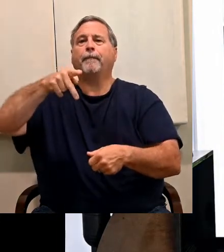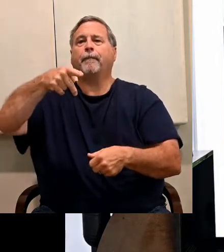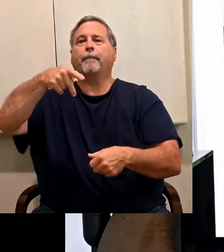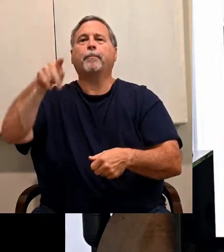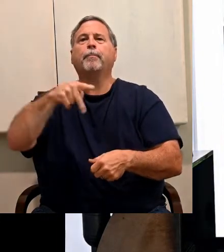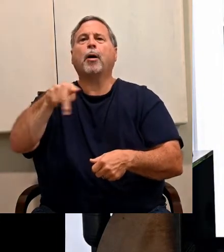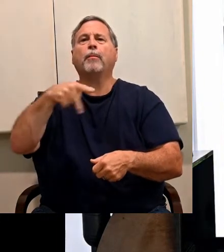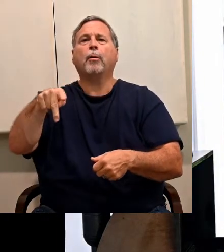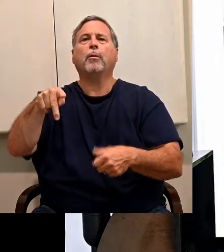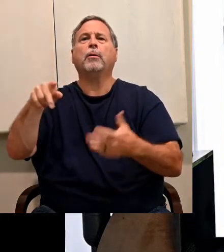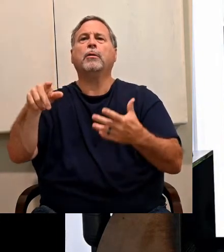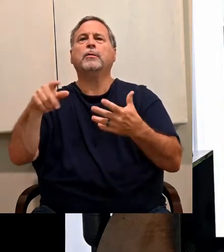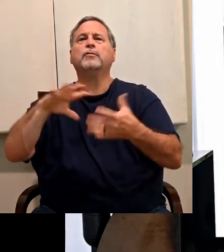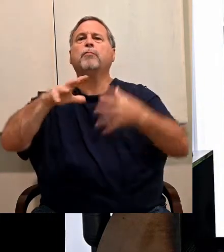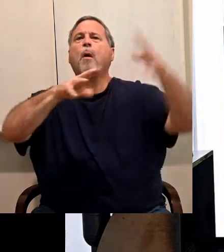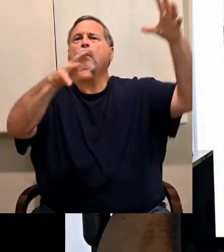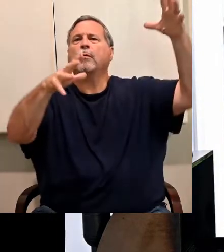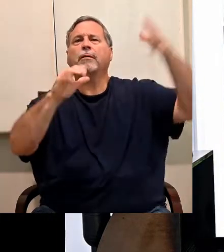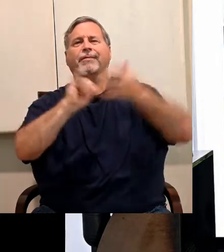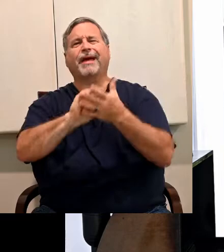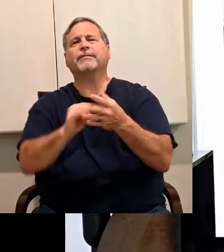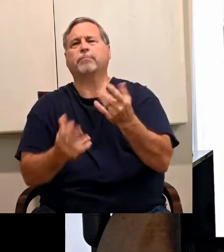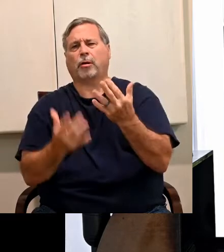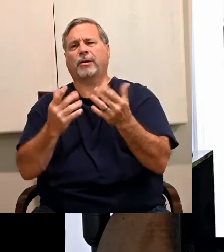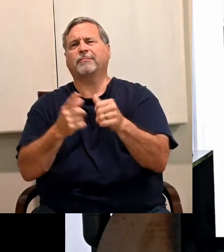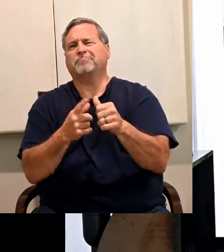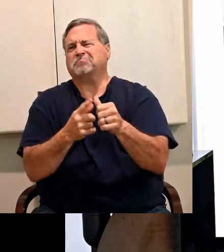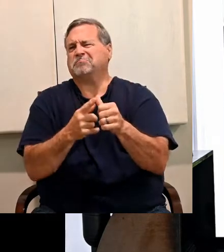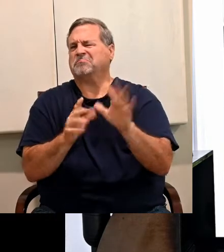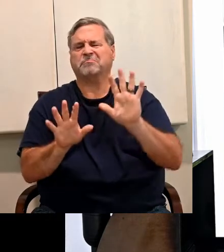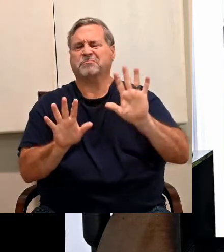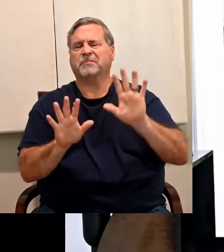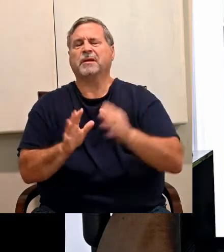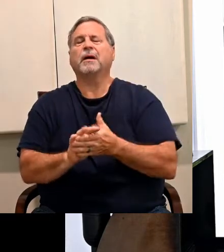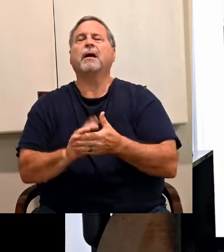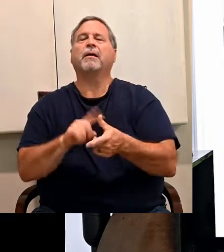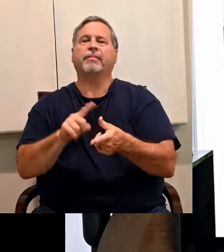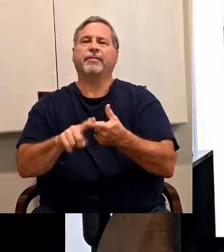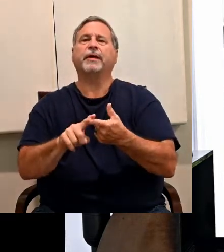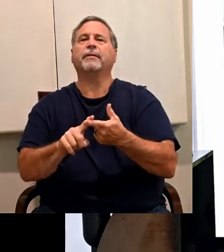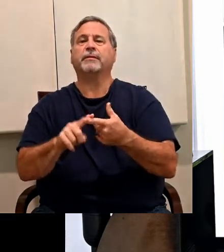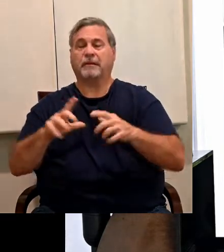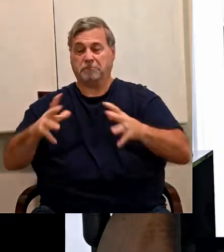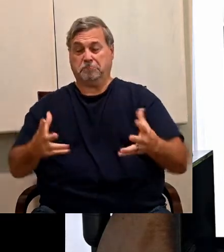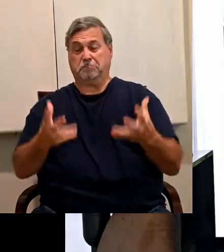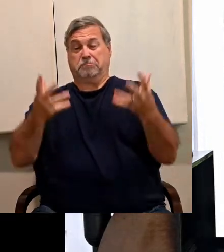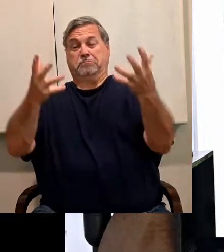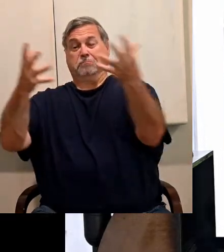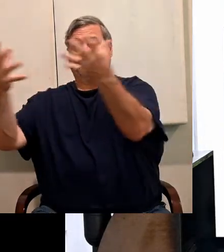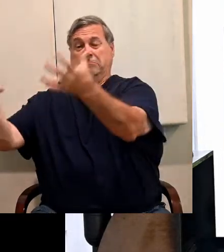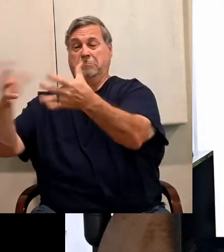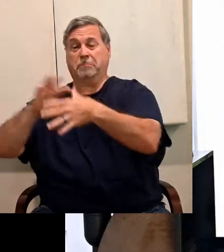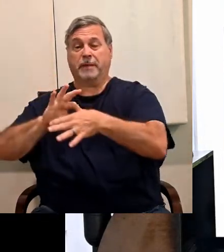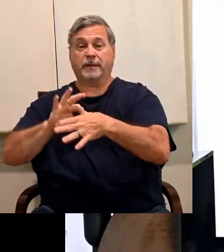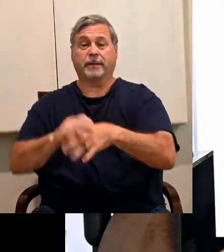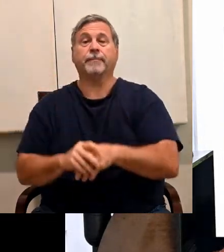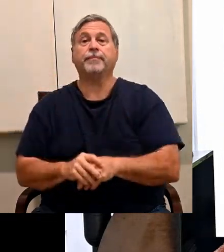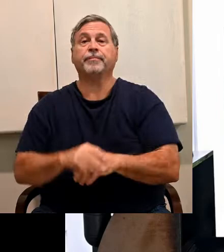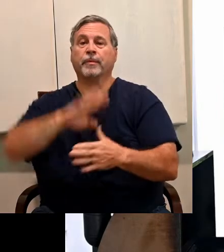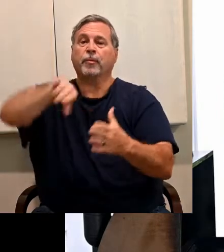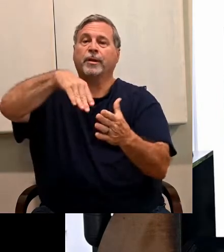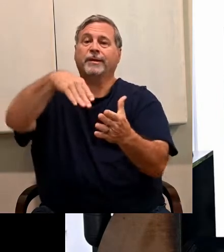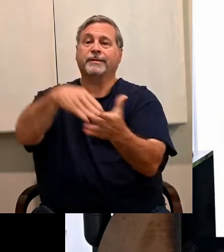initial purple smoke that it makes. That's just the initial burning. And then we're going to take this giant piece of